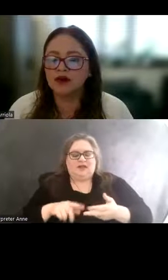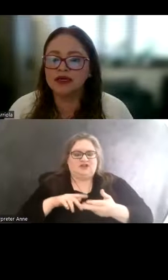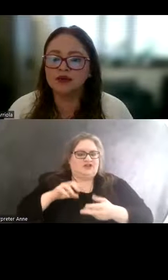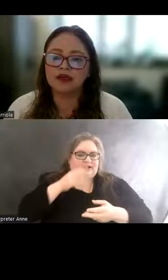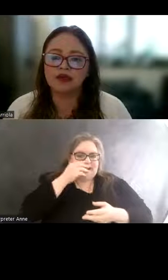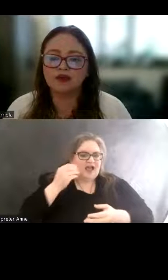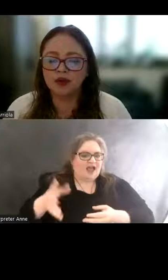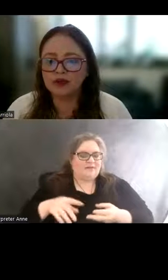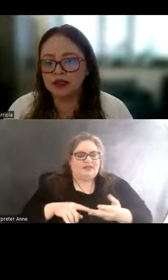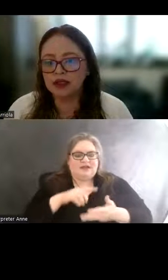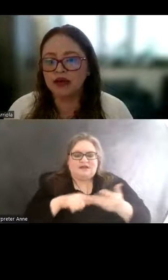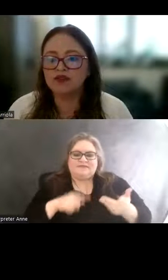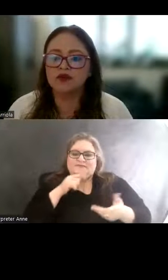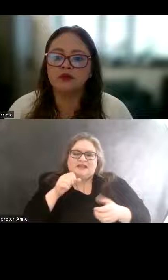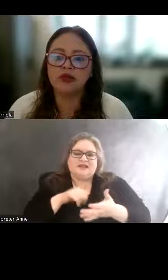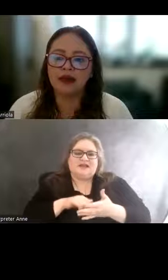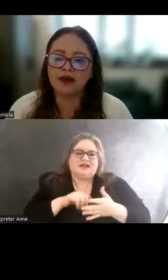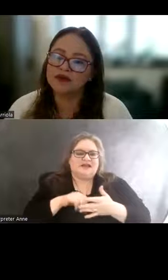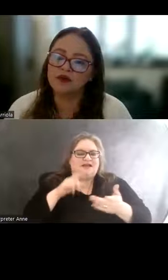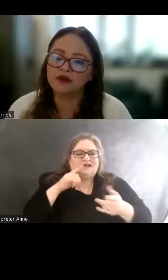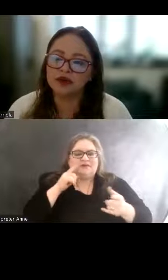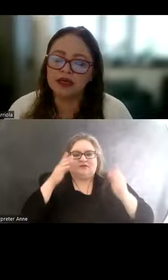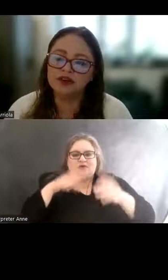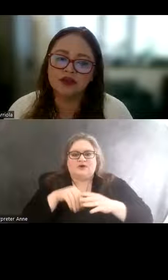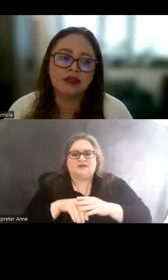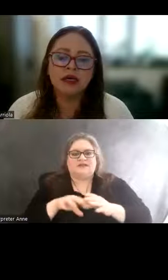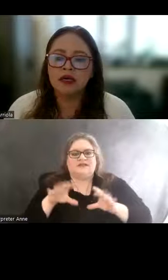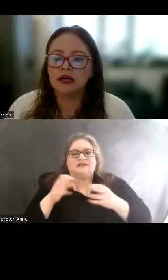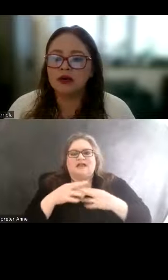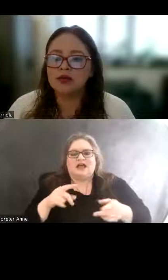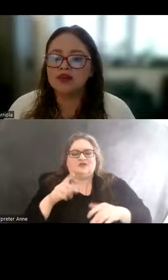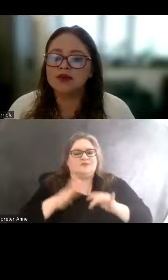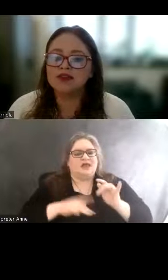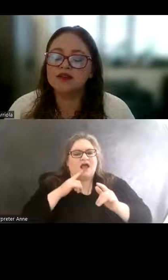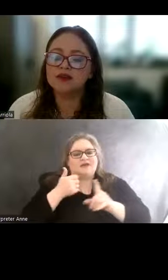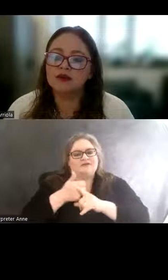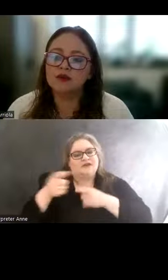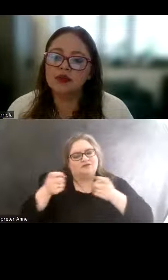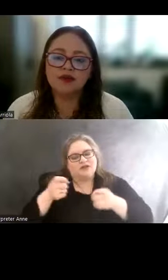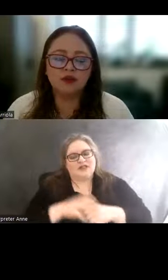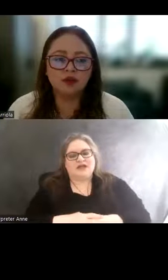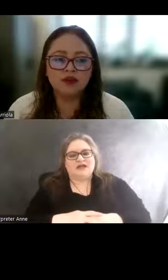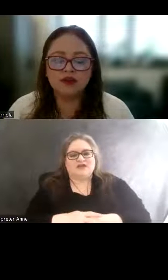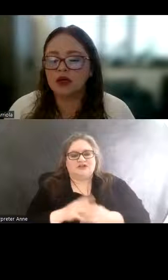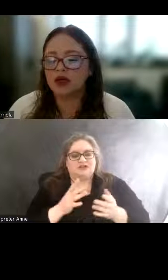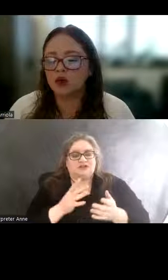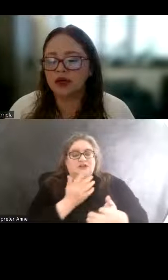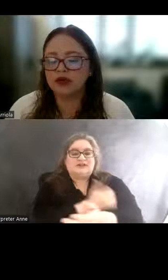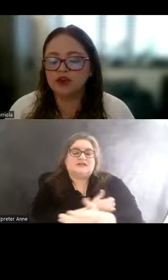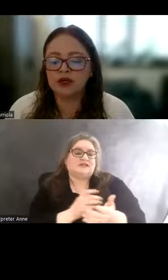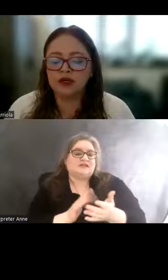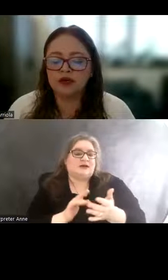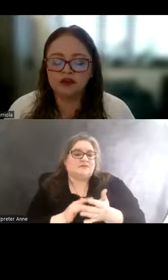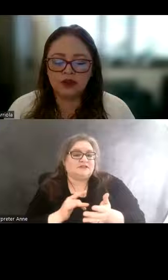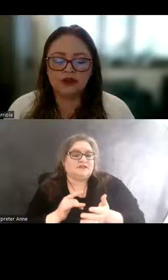these are inability to focus in the classroom, lack of self-regulation, substance misuse, in